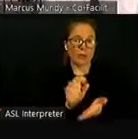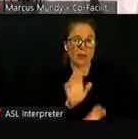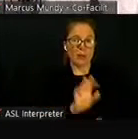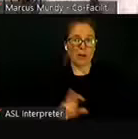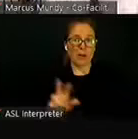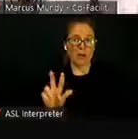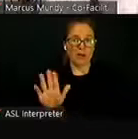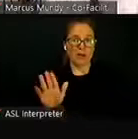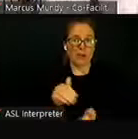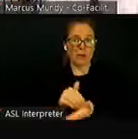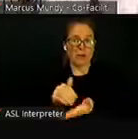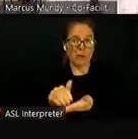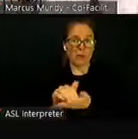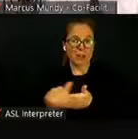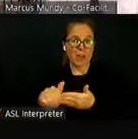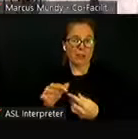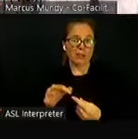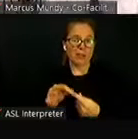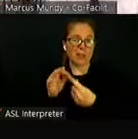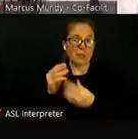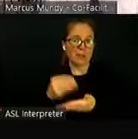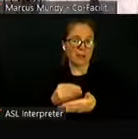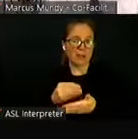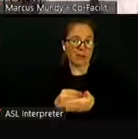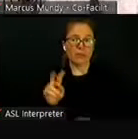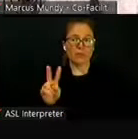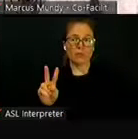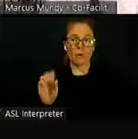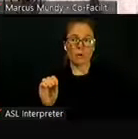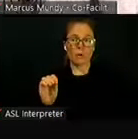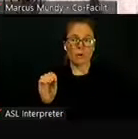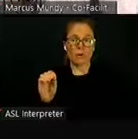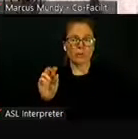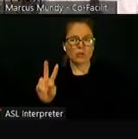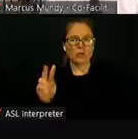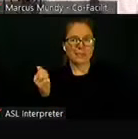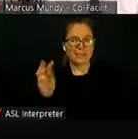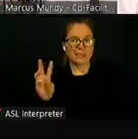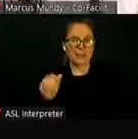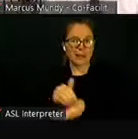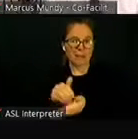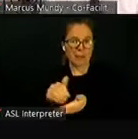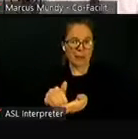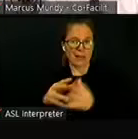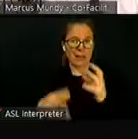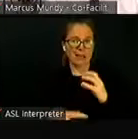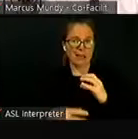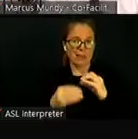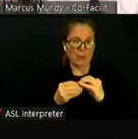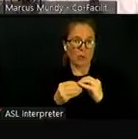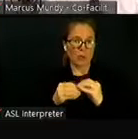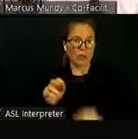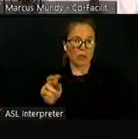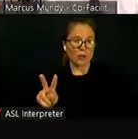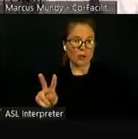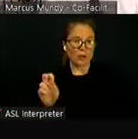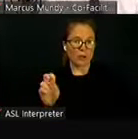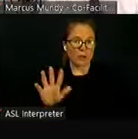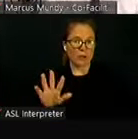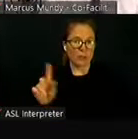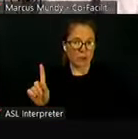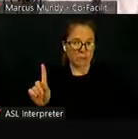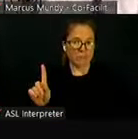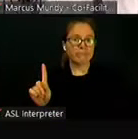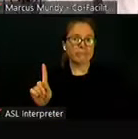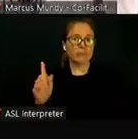million. Special fund portion is $216 million, with a total appropriation of 251.